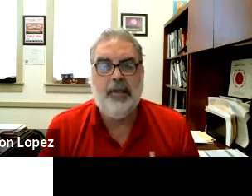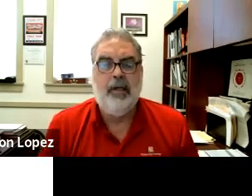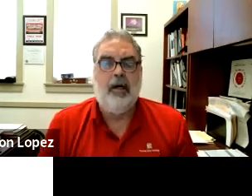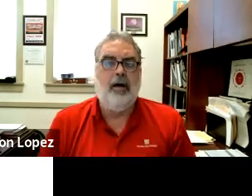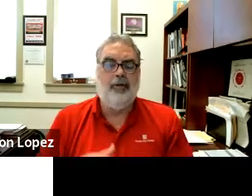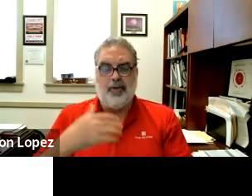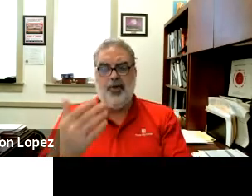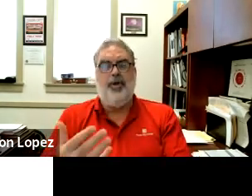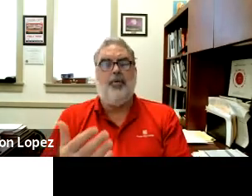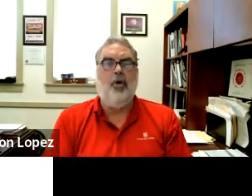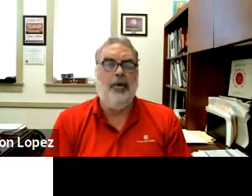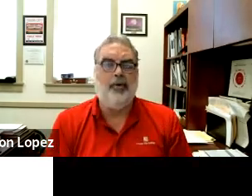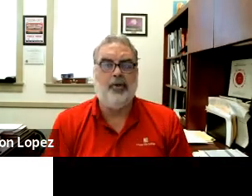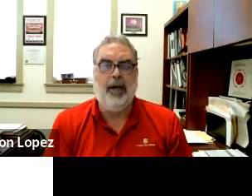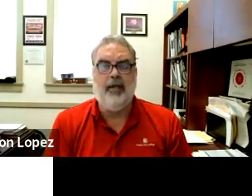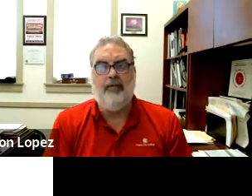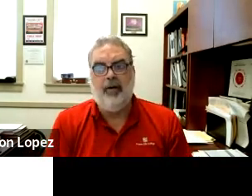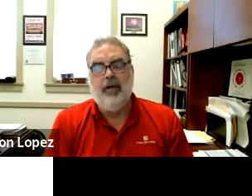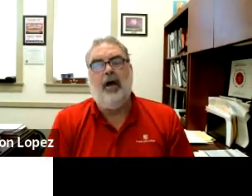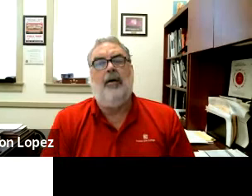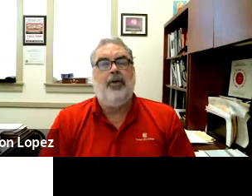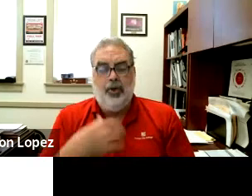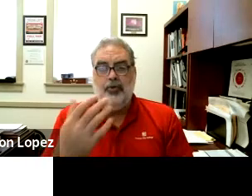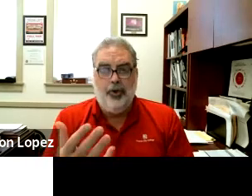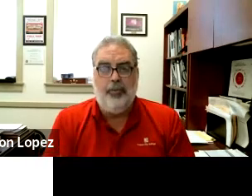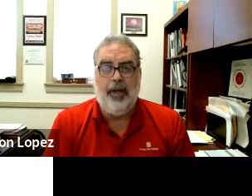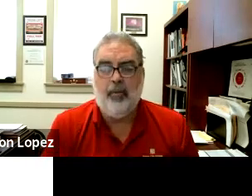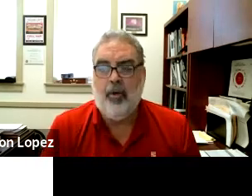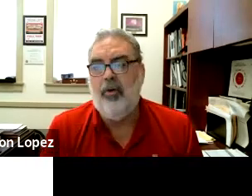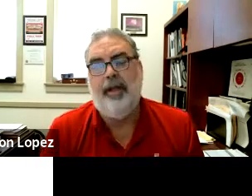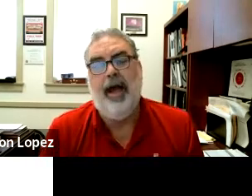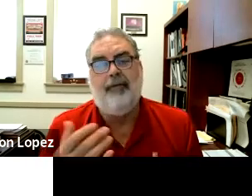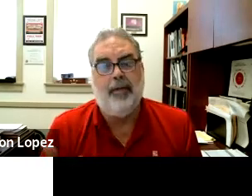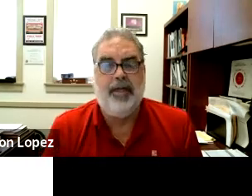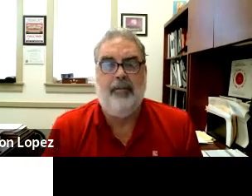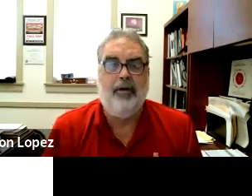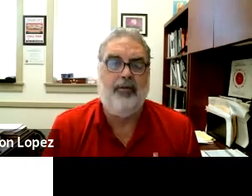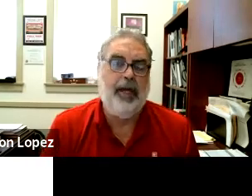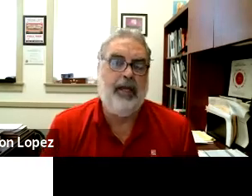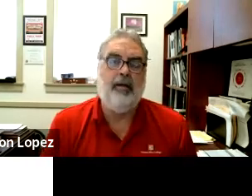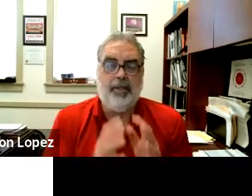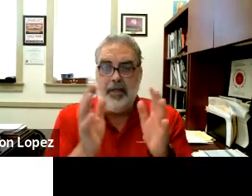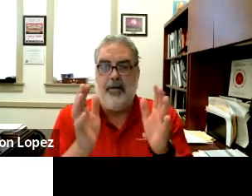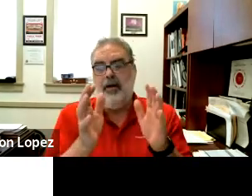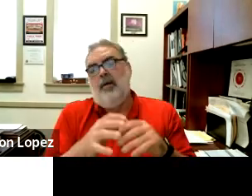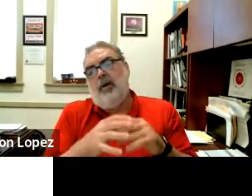perhaps from a student enrollment perspective. You do play a role in that from the standpoint of